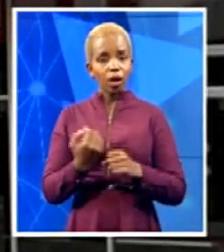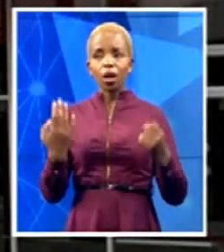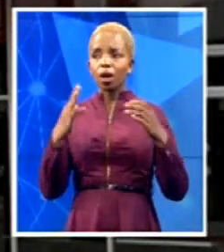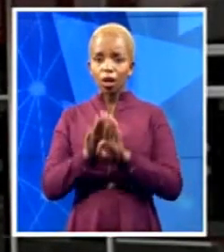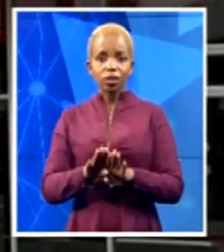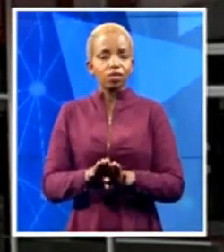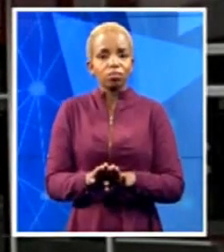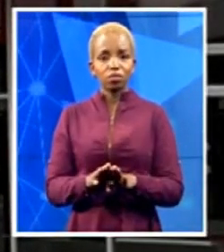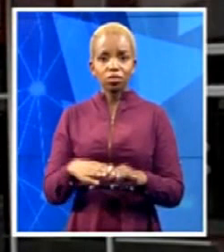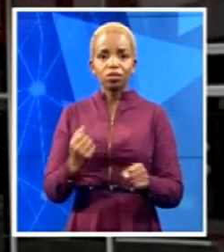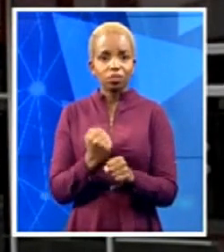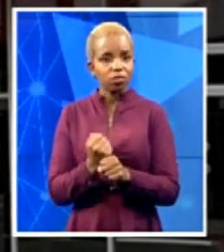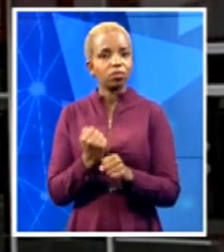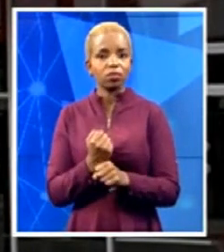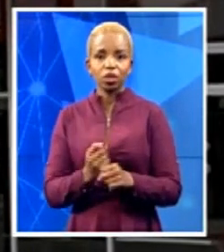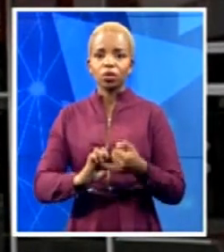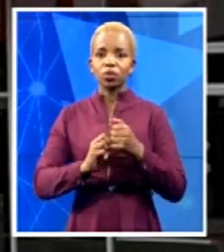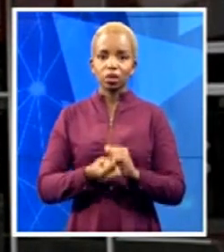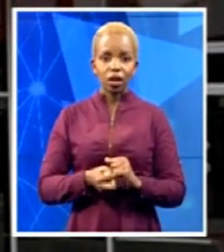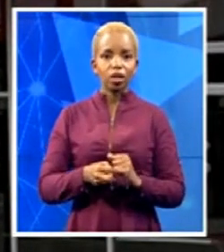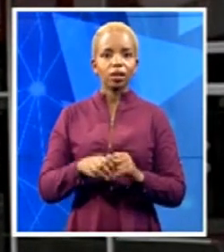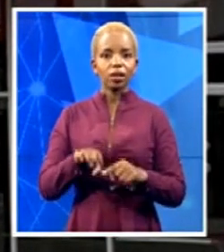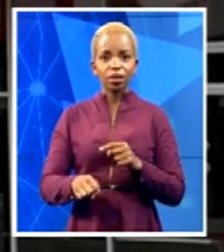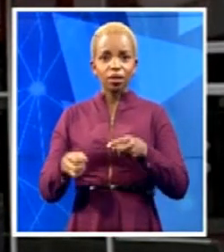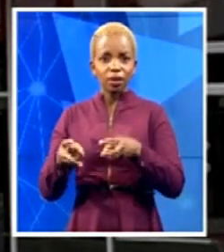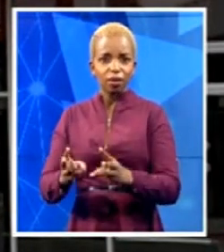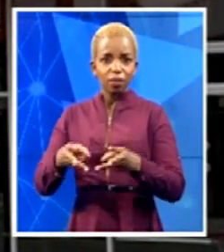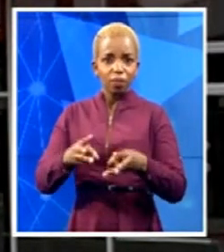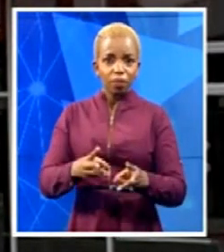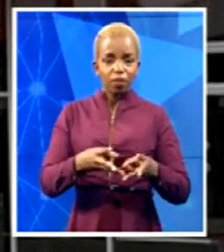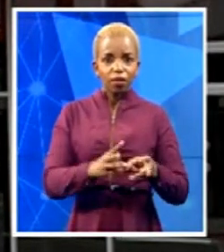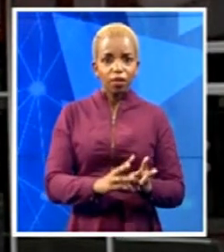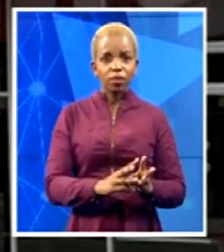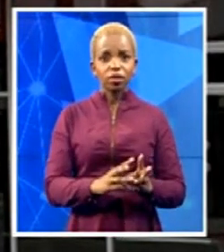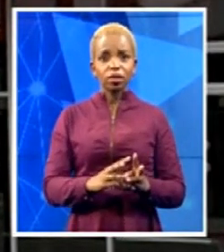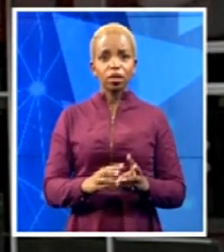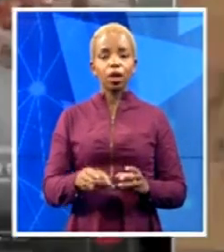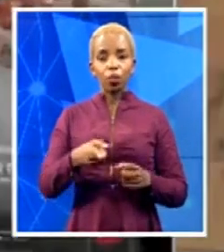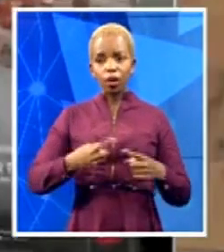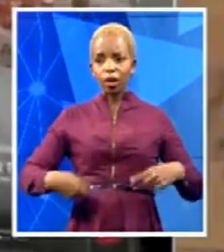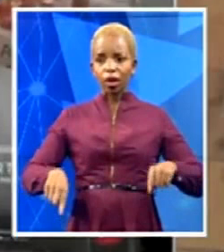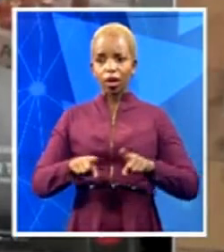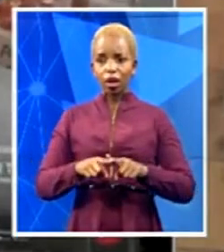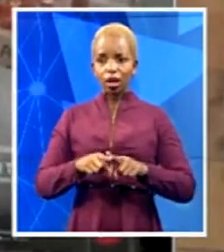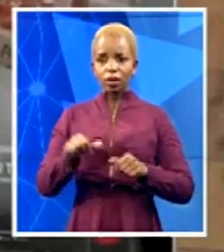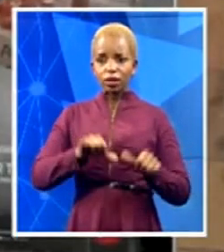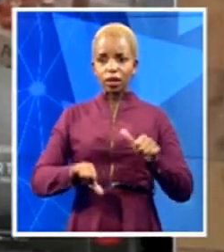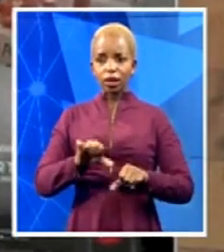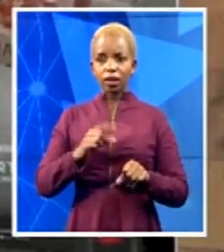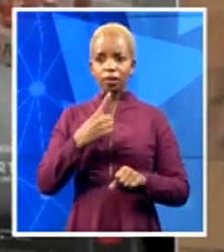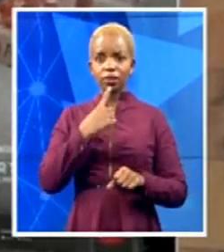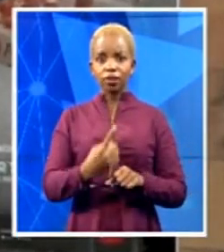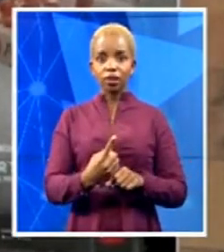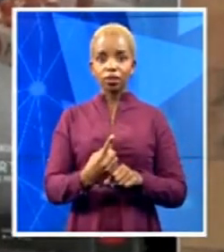We have a lot of unknowns. Science is telling us nobody can predict the timeline of the virus. The virus will set that